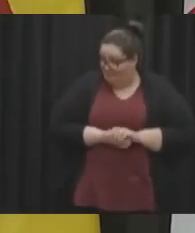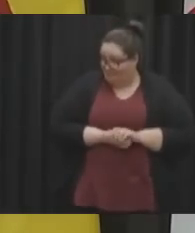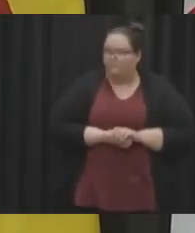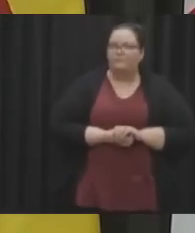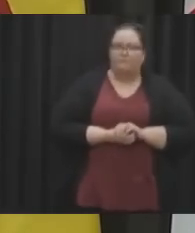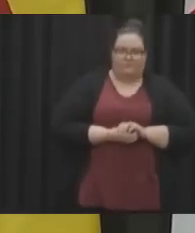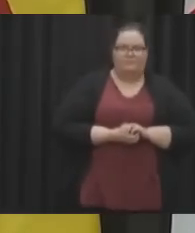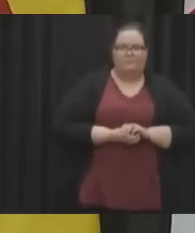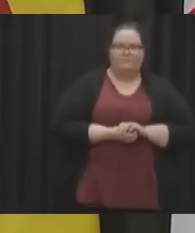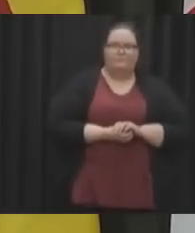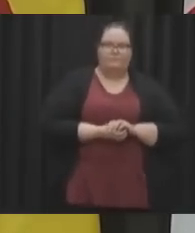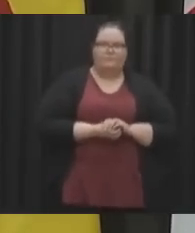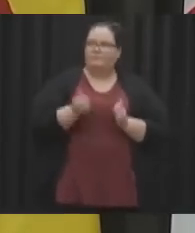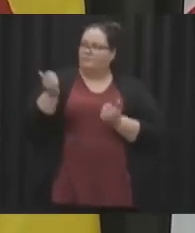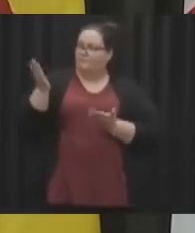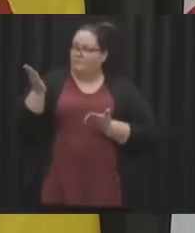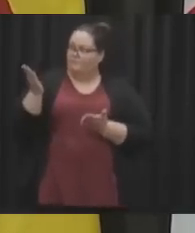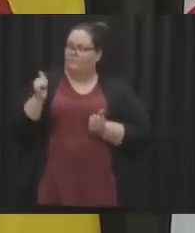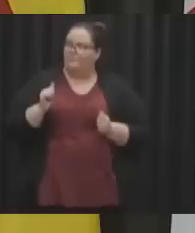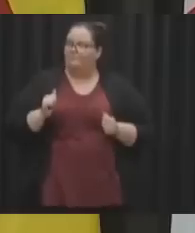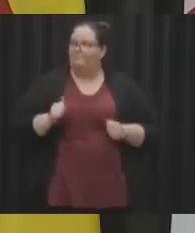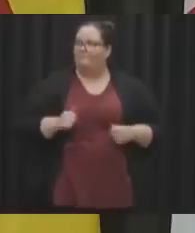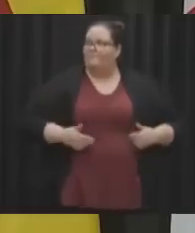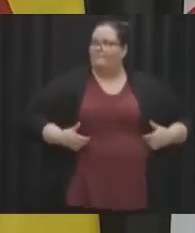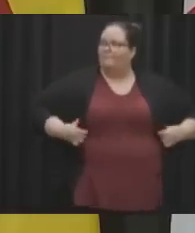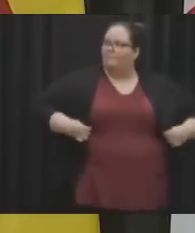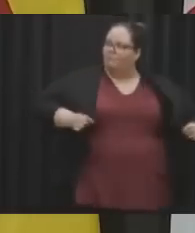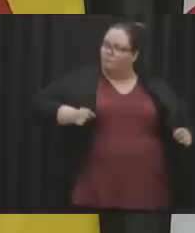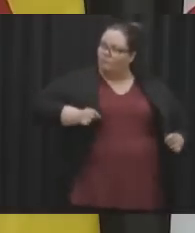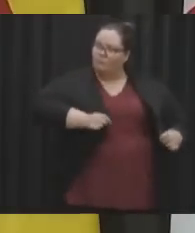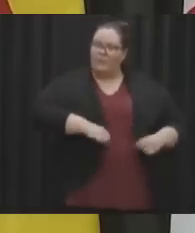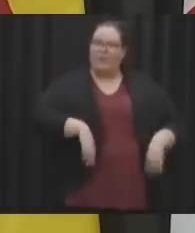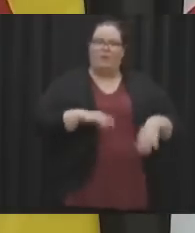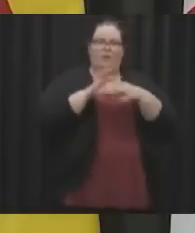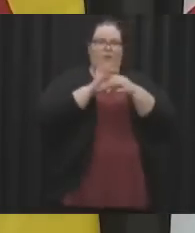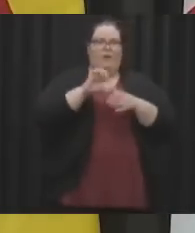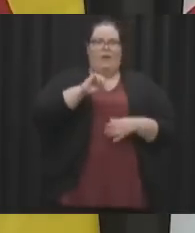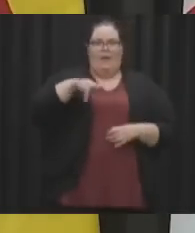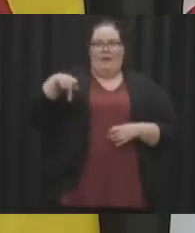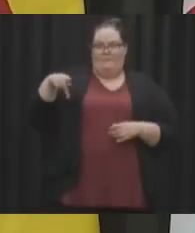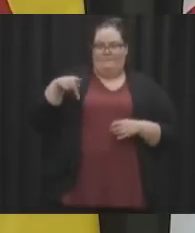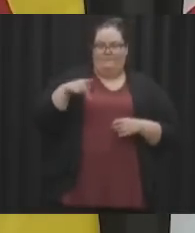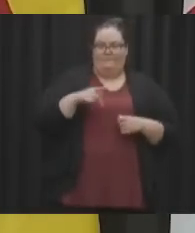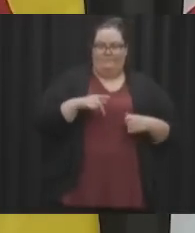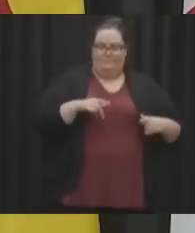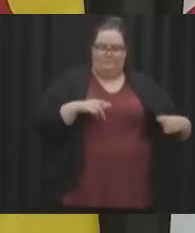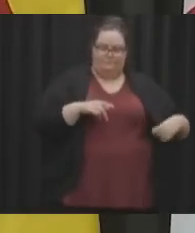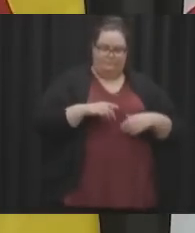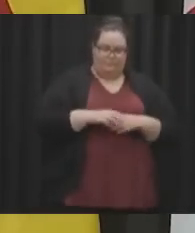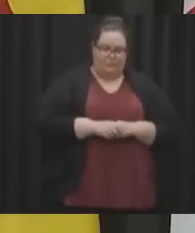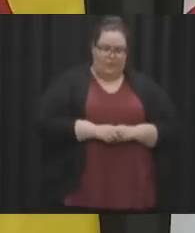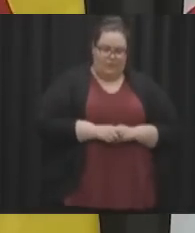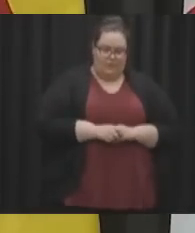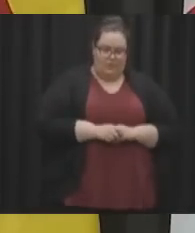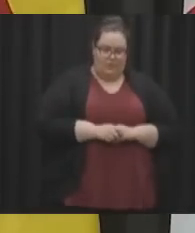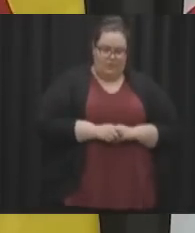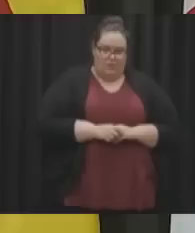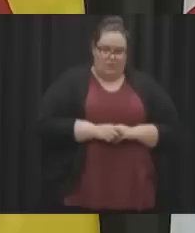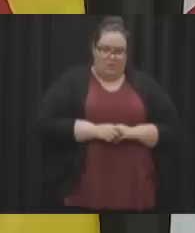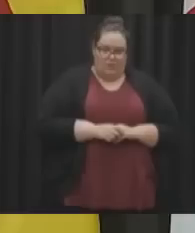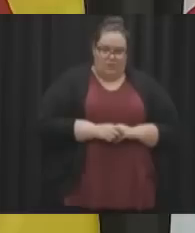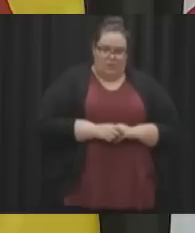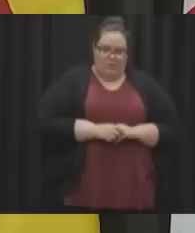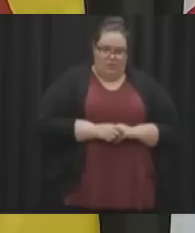to you. Thank you, Mr. Fortin. Thank you, Dr. Vicky Hogarth, CHCO-TV. Thank you, Bruce. The question's